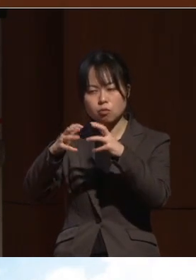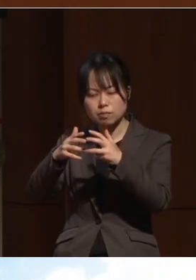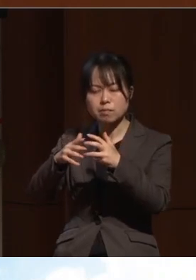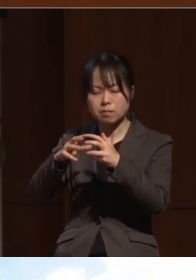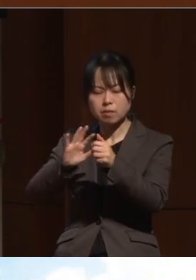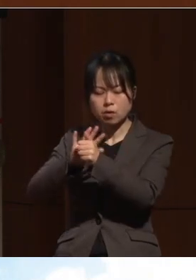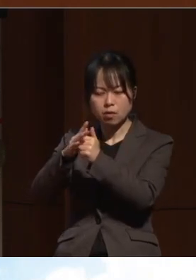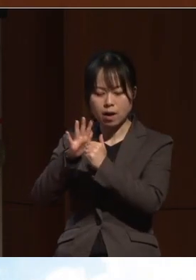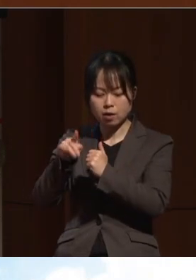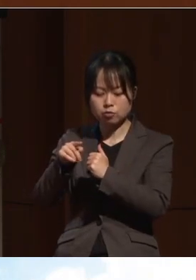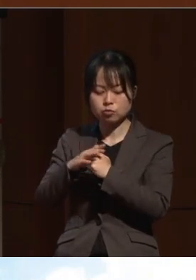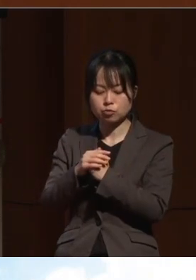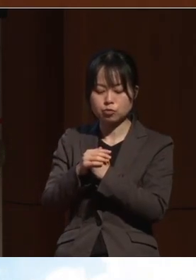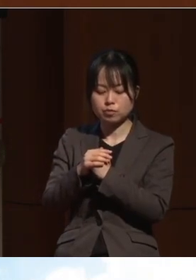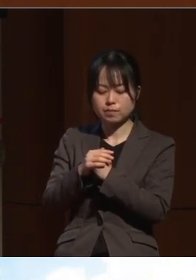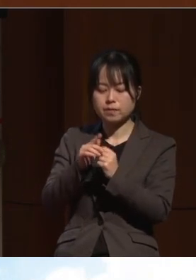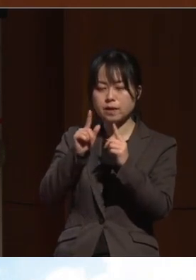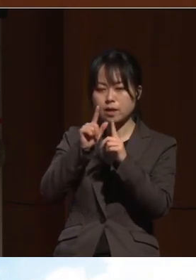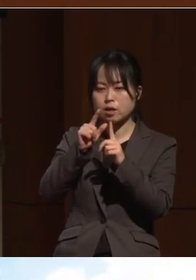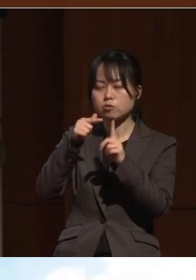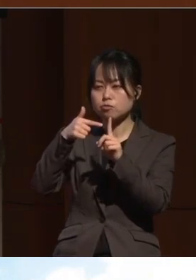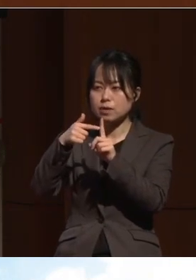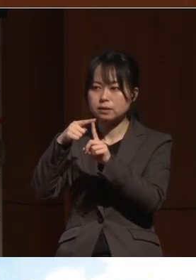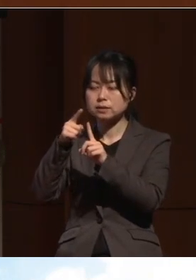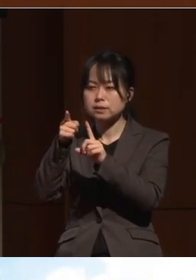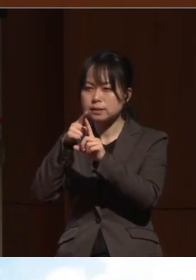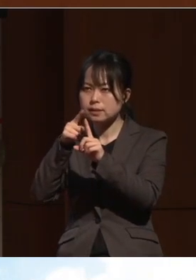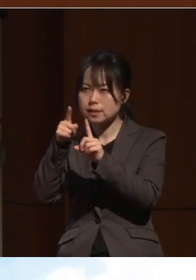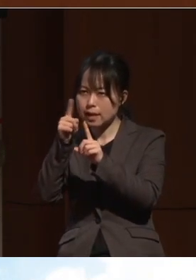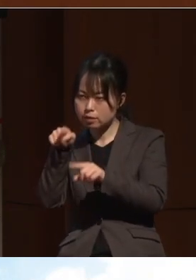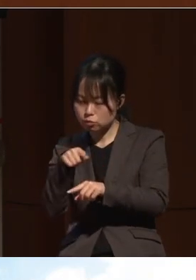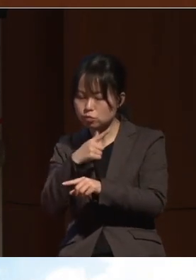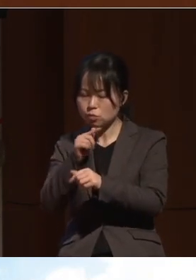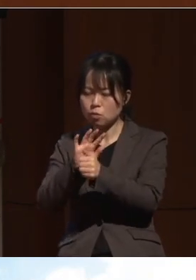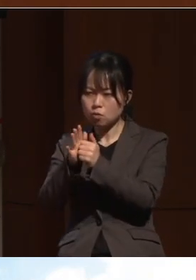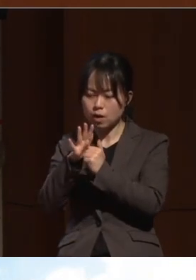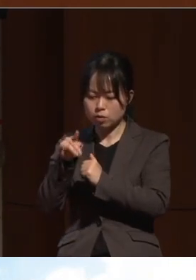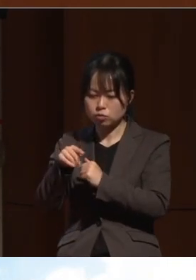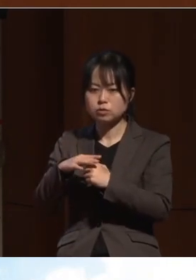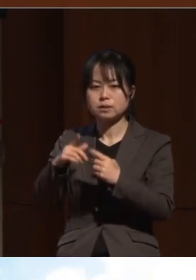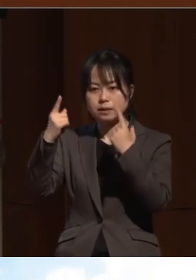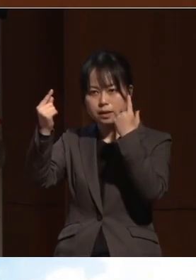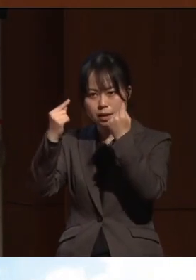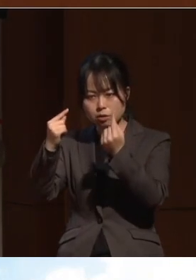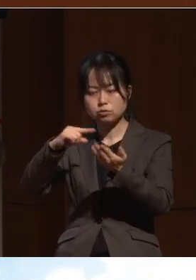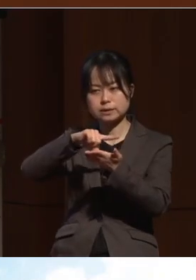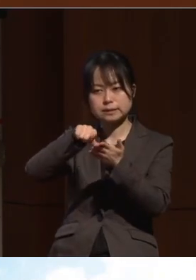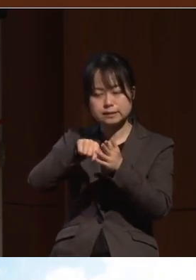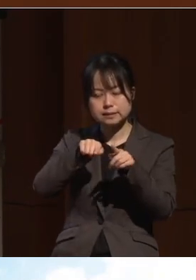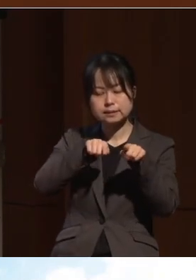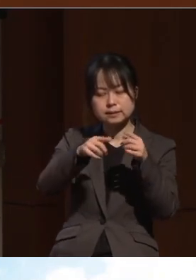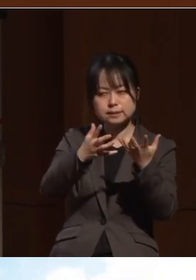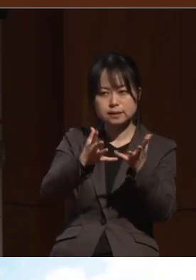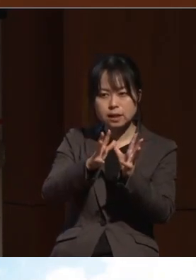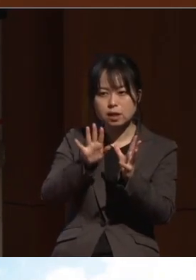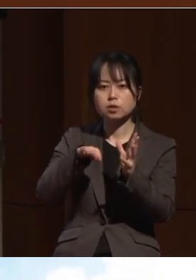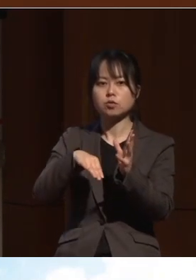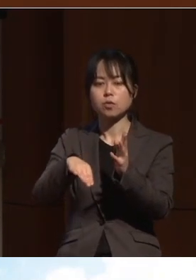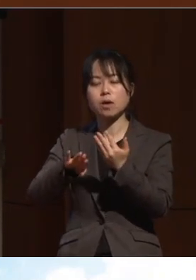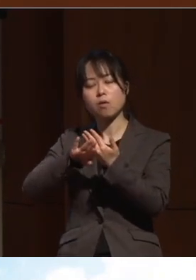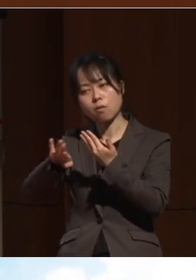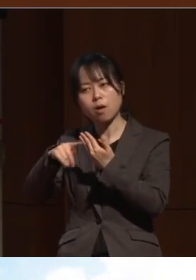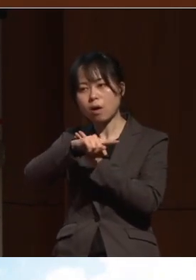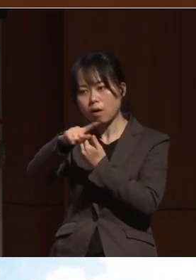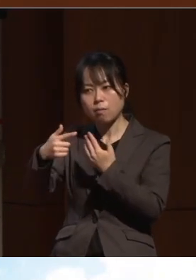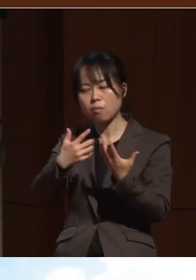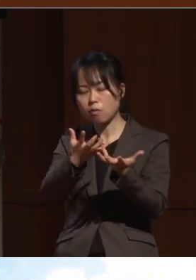Service, with academics, with universities, with local government, with charity, and a range of other partners. And in doing so,